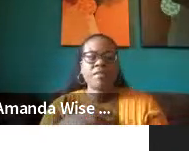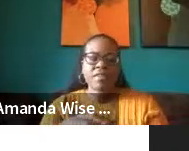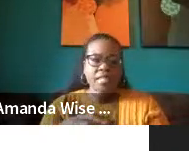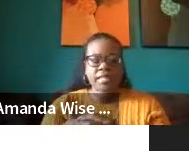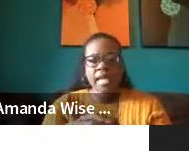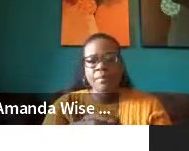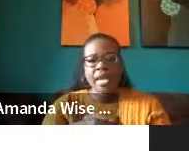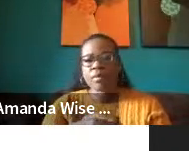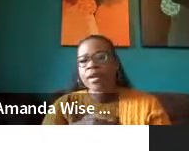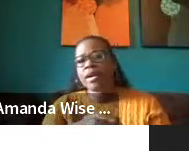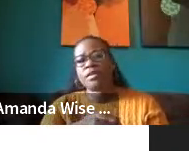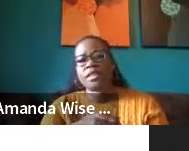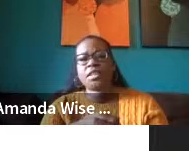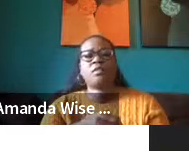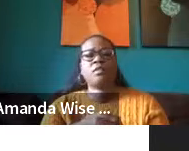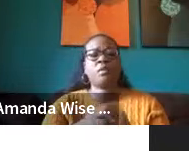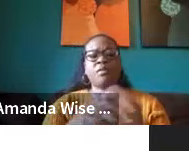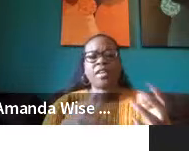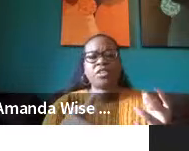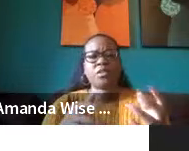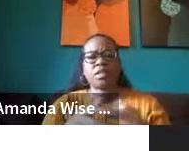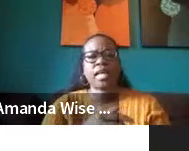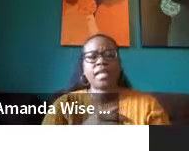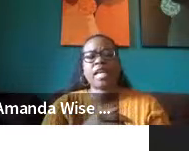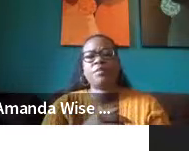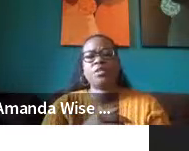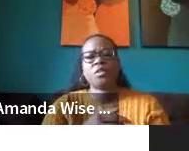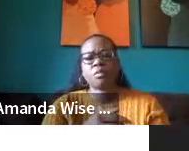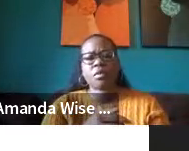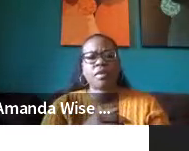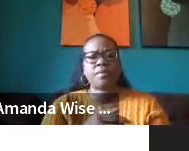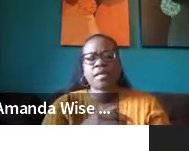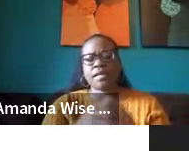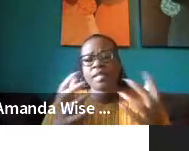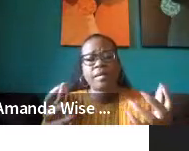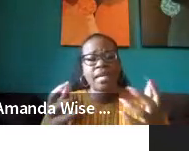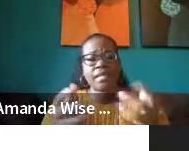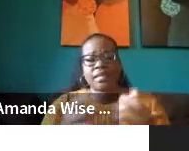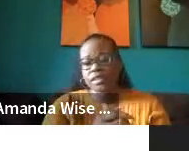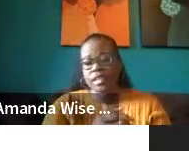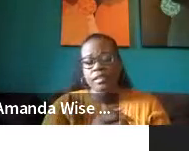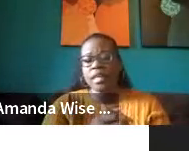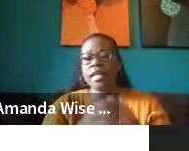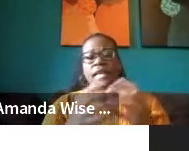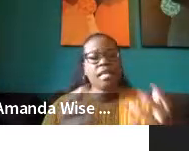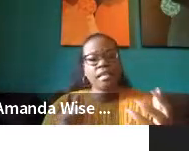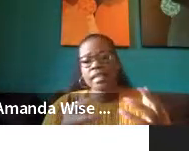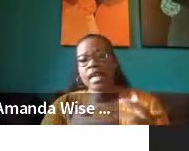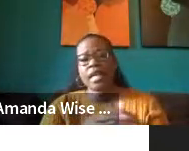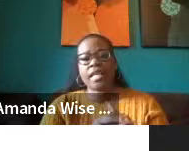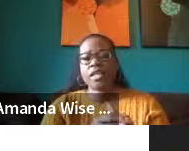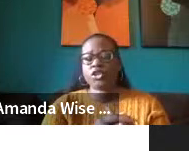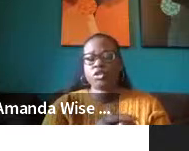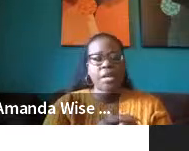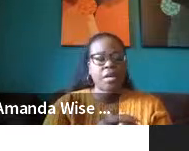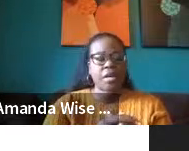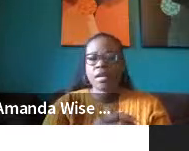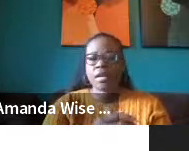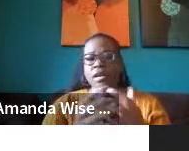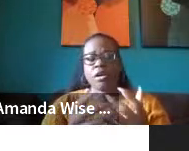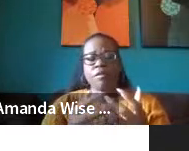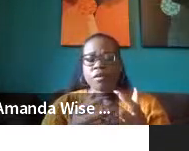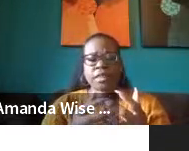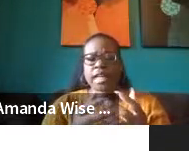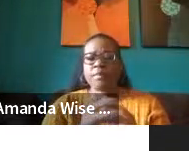deep graphic design background, such as, professionals a lot of times use programs that are intimidating, such as InDesign,